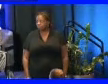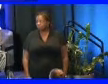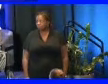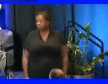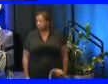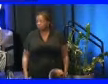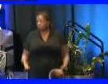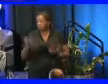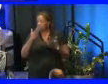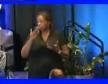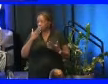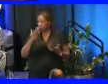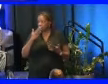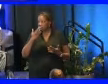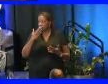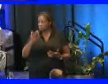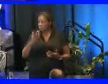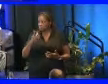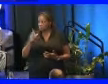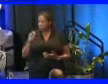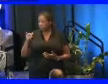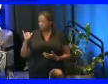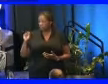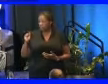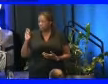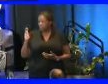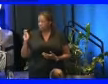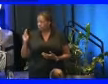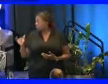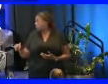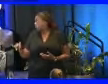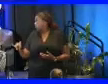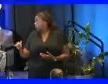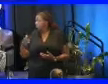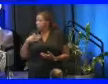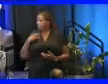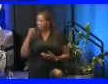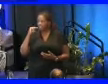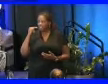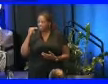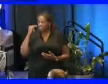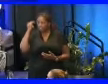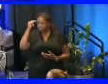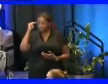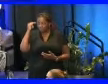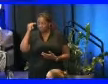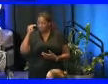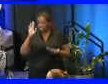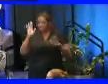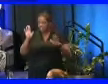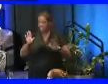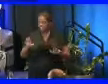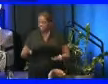First of all, I want to thank you, because Louis Sweeney is my nephew. What a wonderful guy he is. But it's just amazing how auntie.